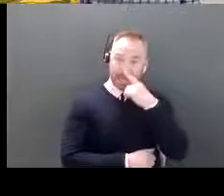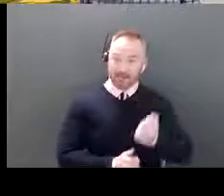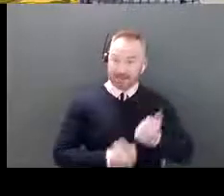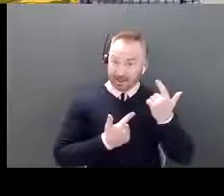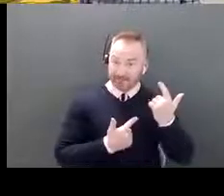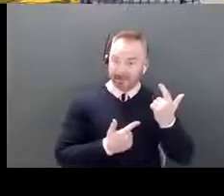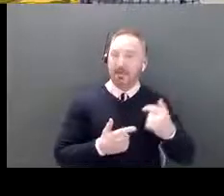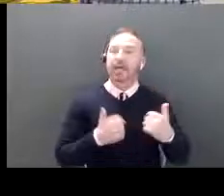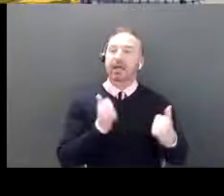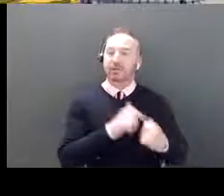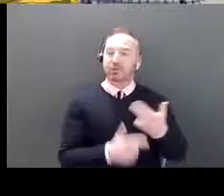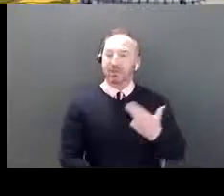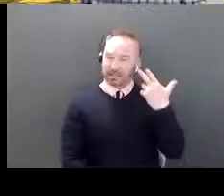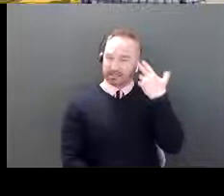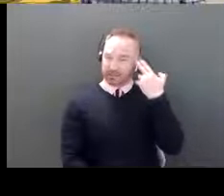himself.